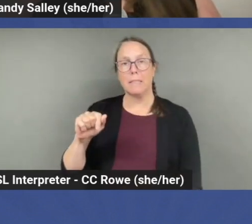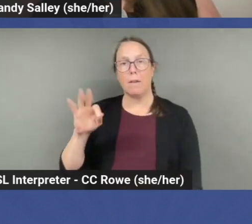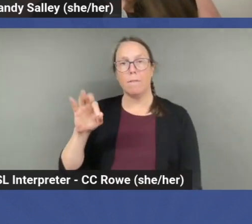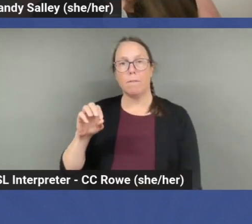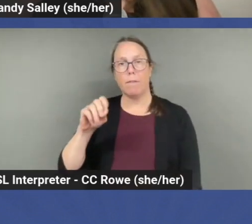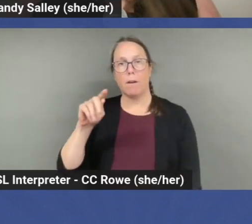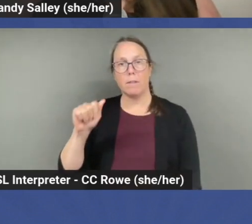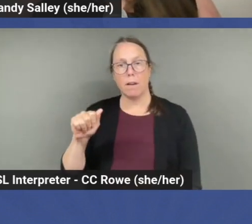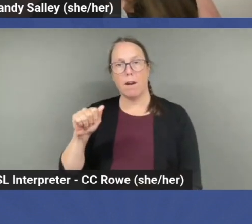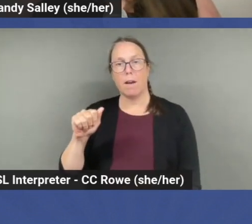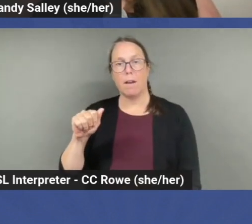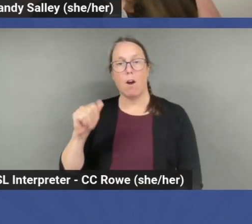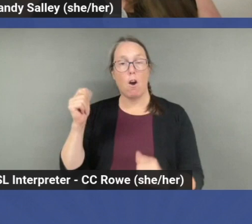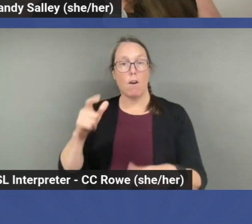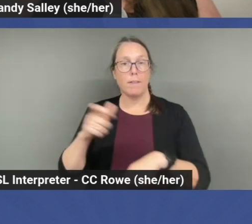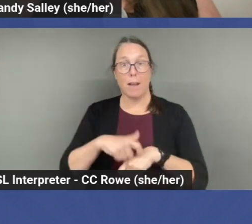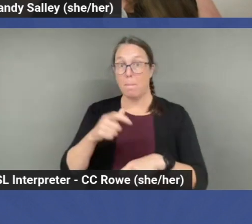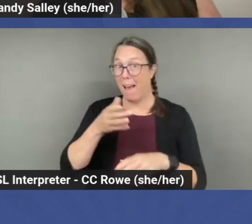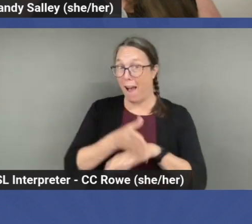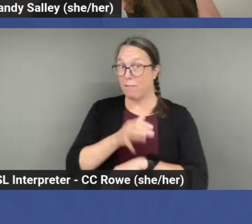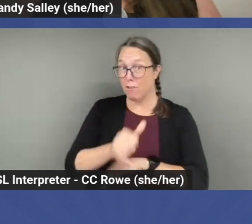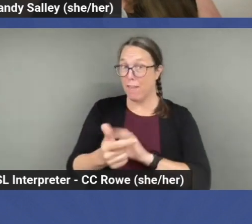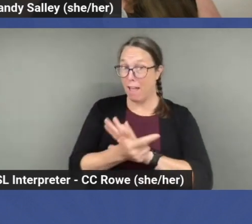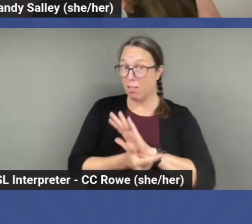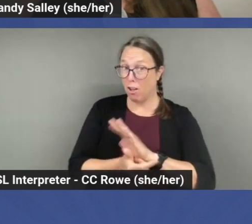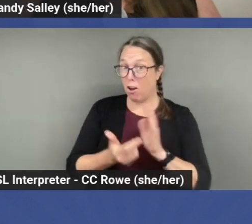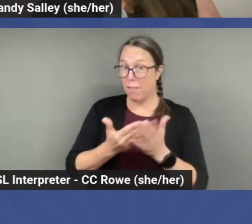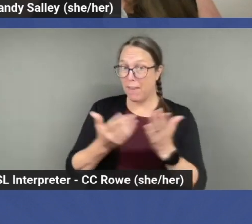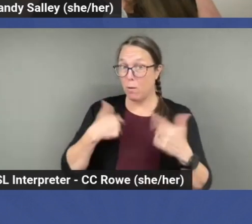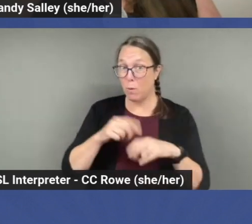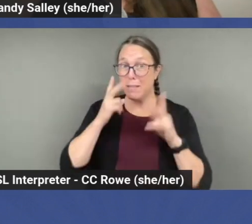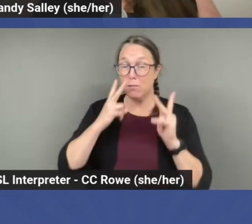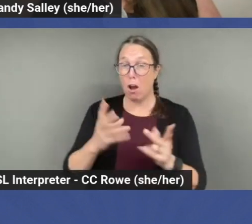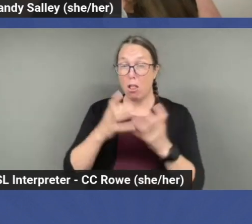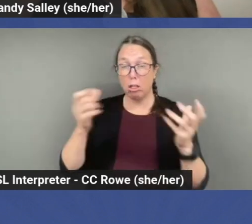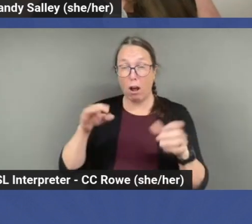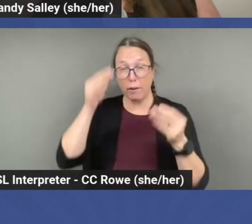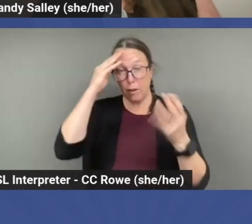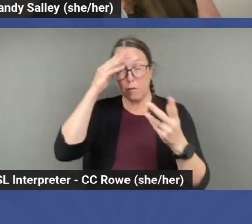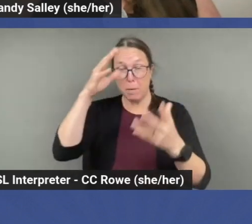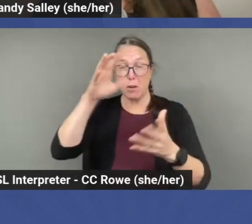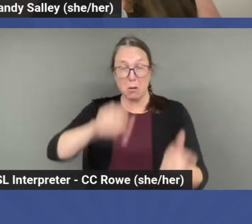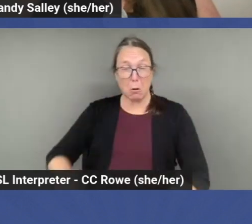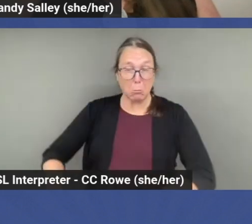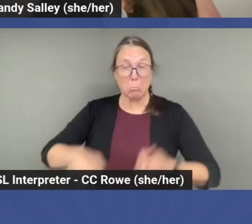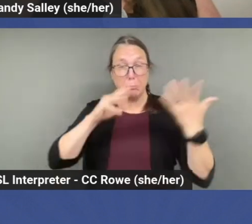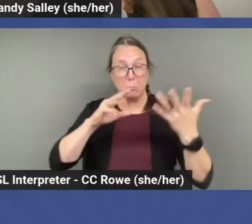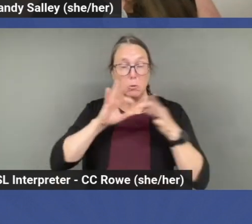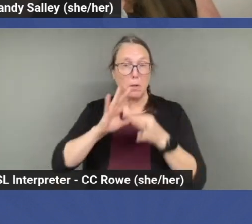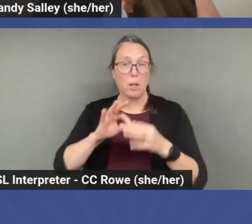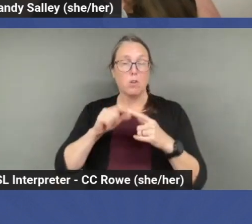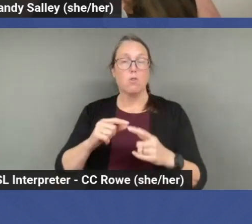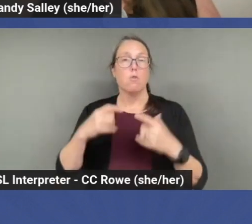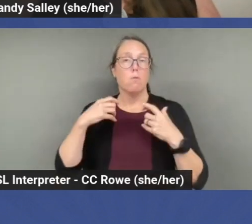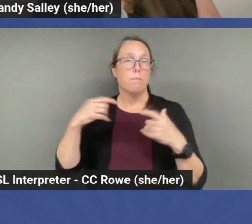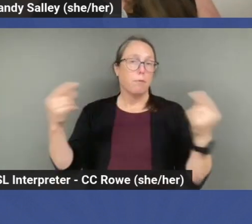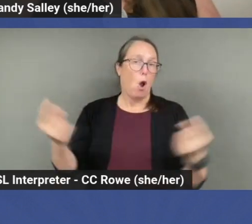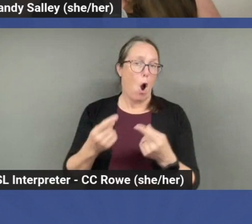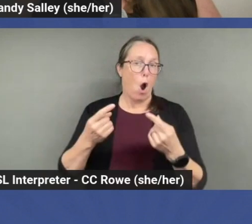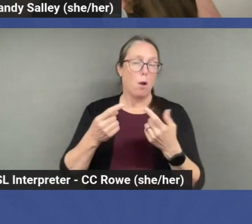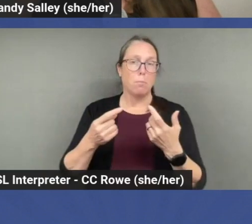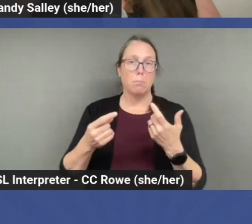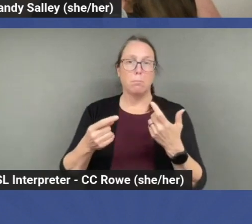we saw after Sesta Fosta was a mass takedown of information about harm reduction, about sex education,